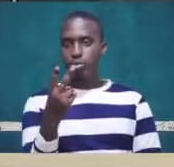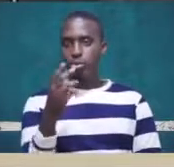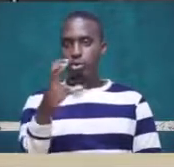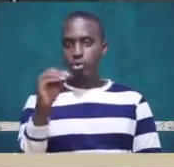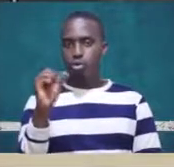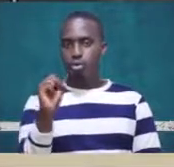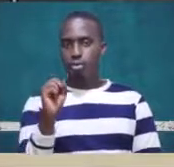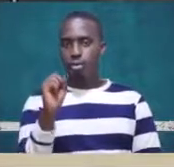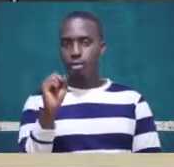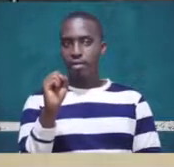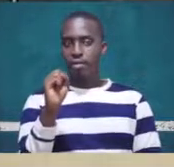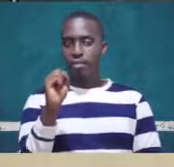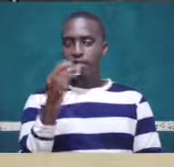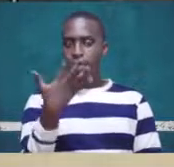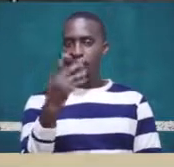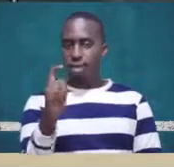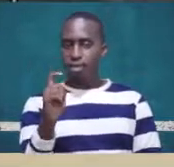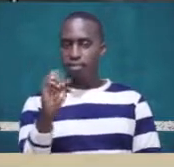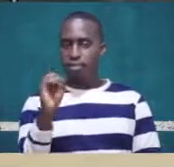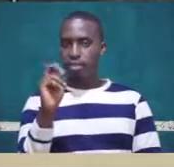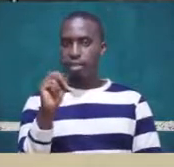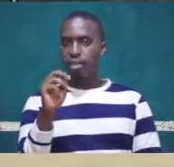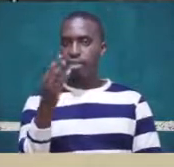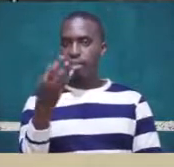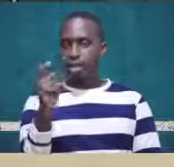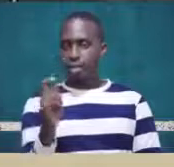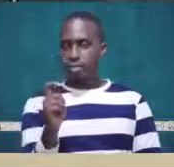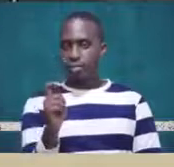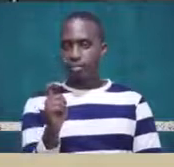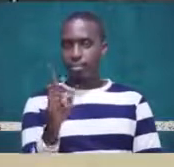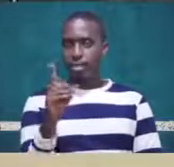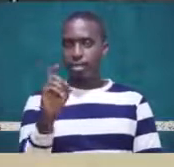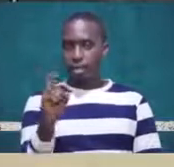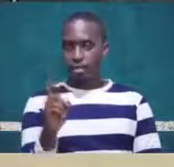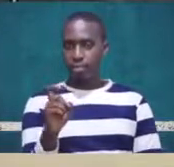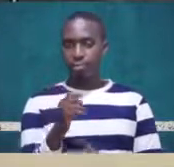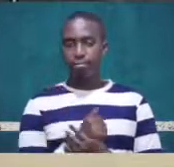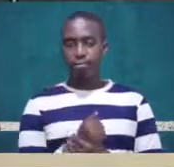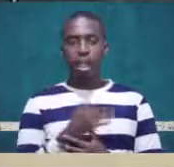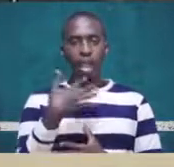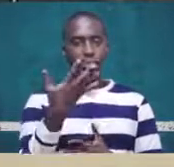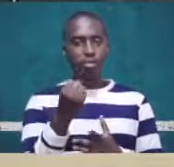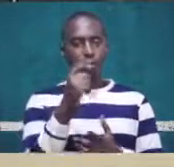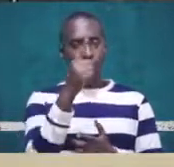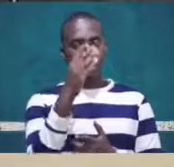cos 5x sine of 3x dx. This is a